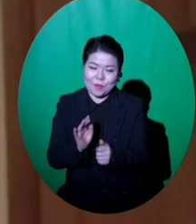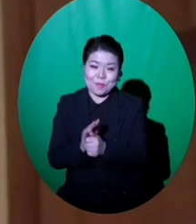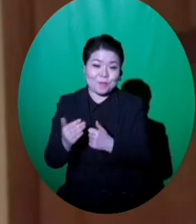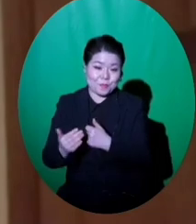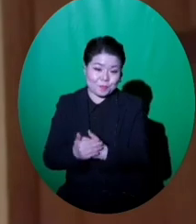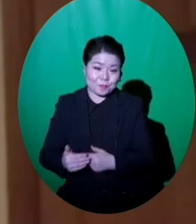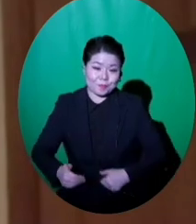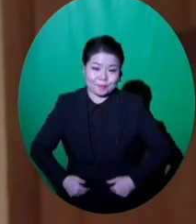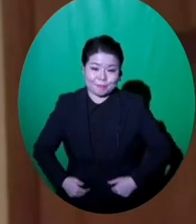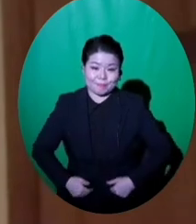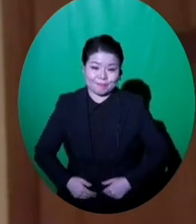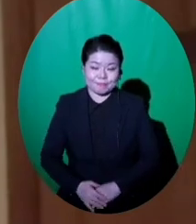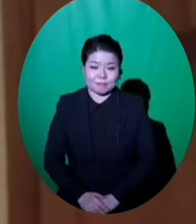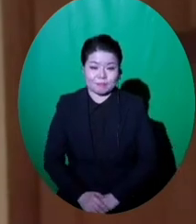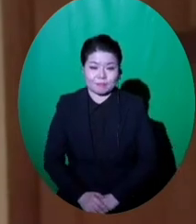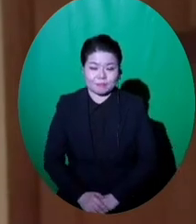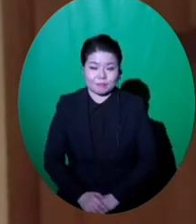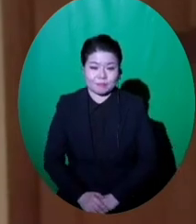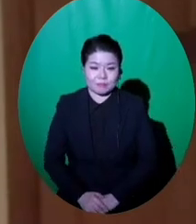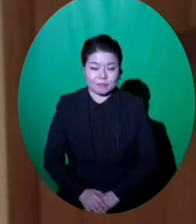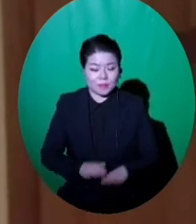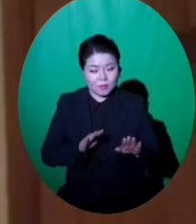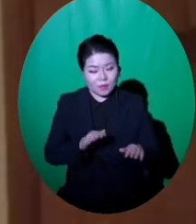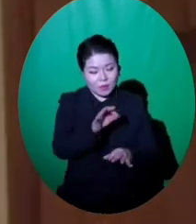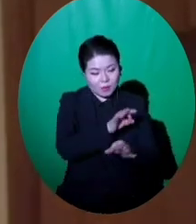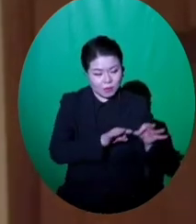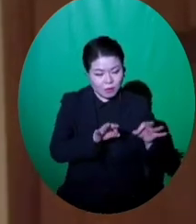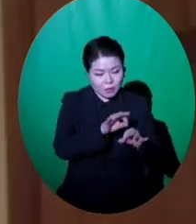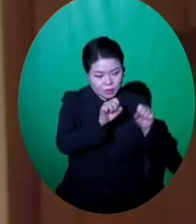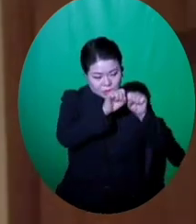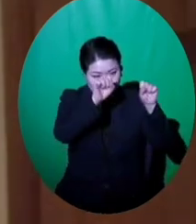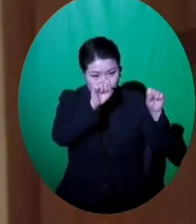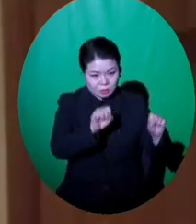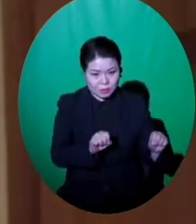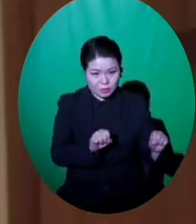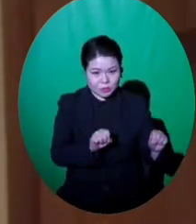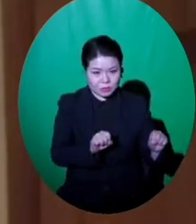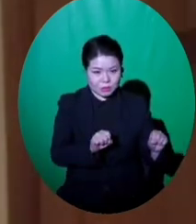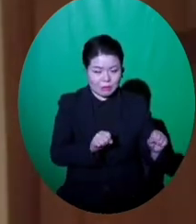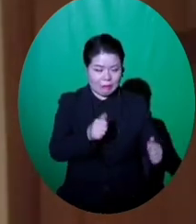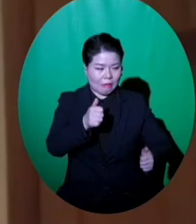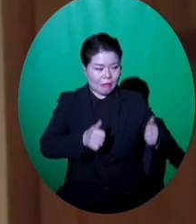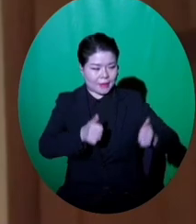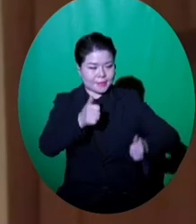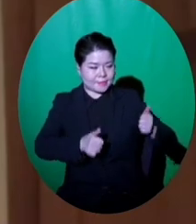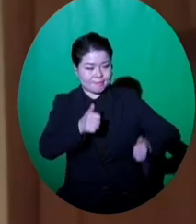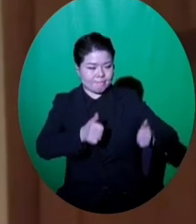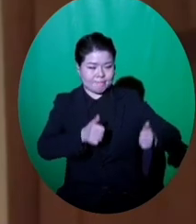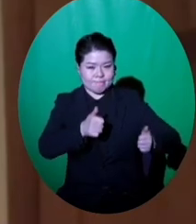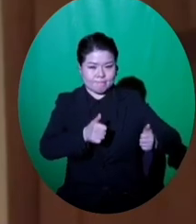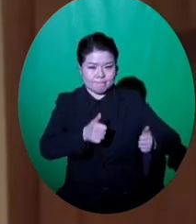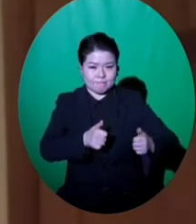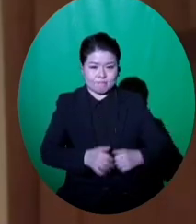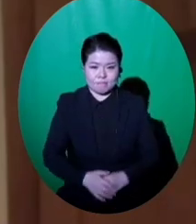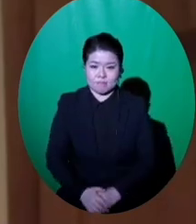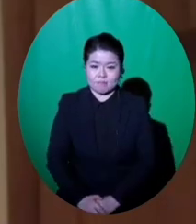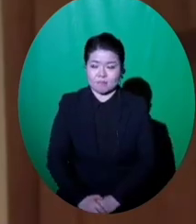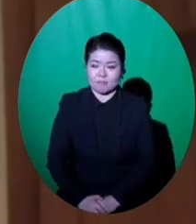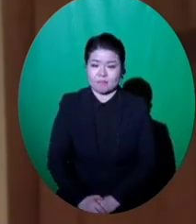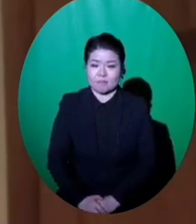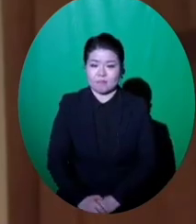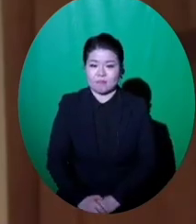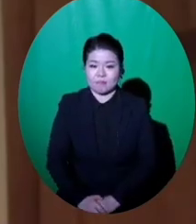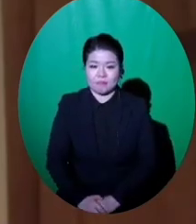much premised on competition. And so I think this discourse of care is